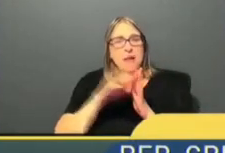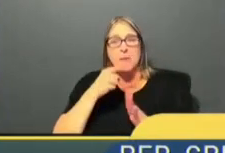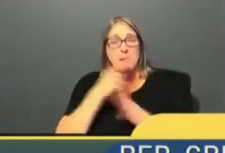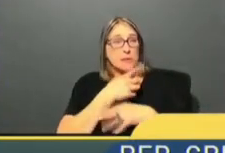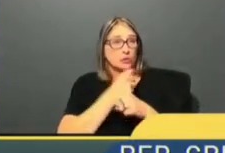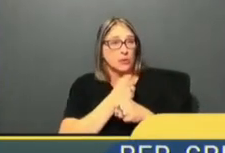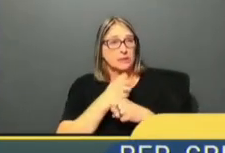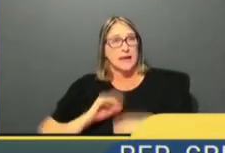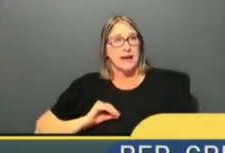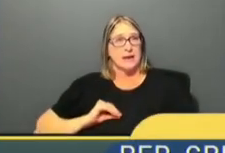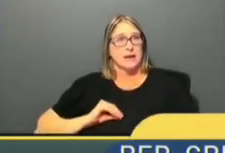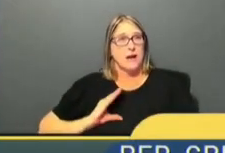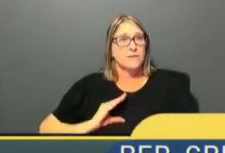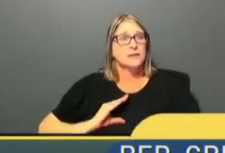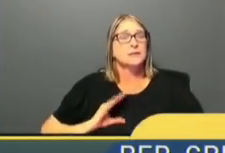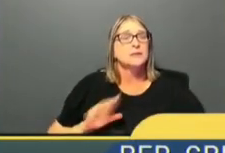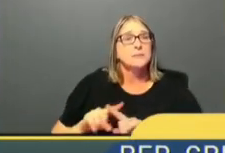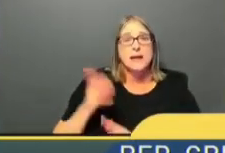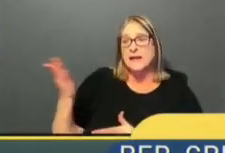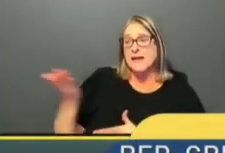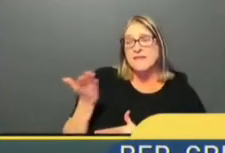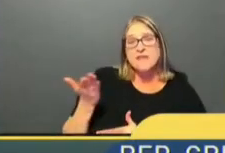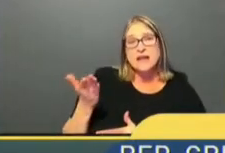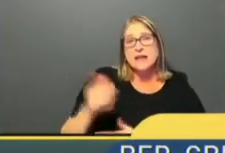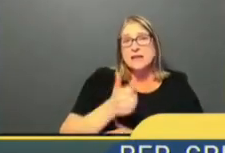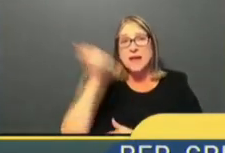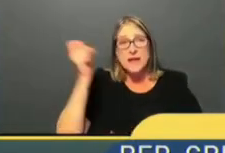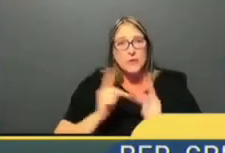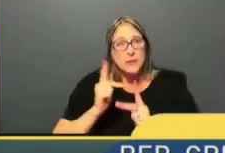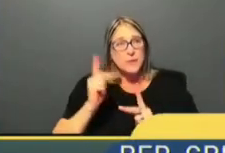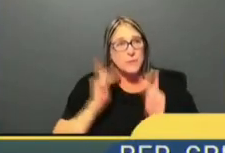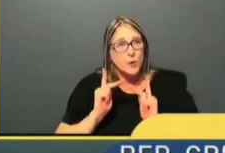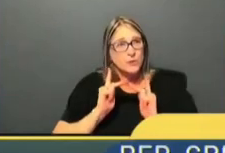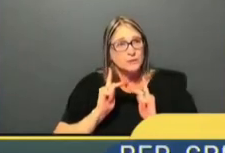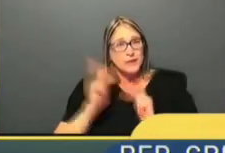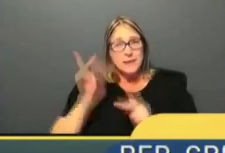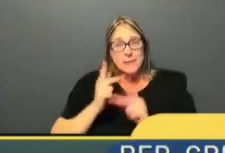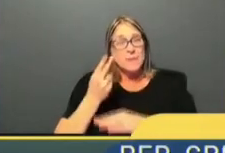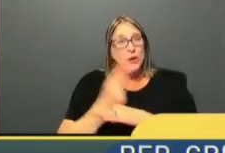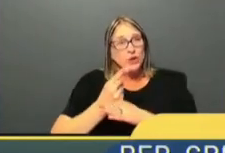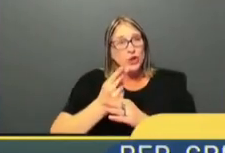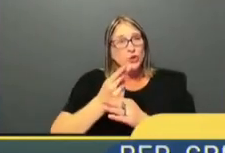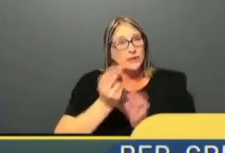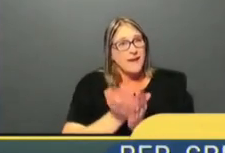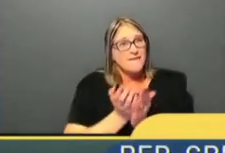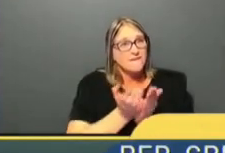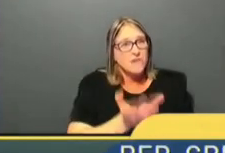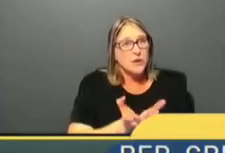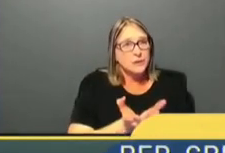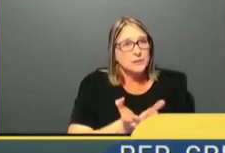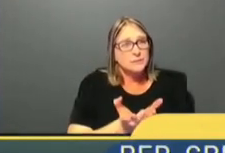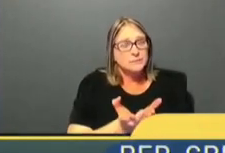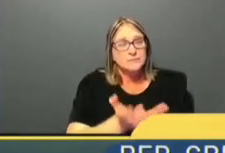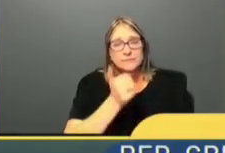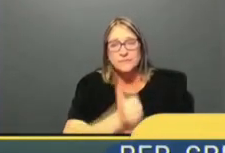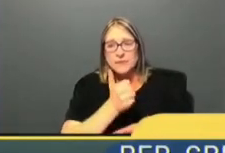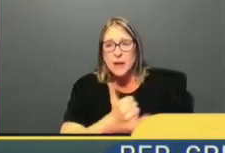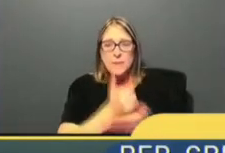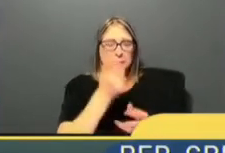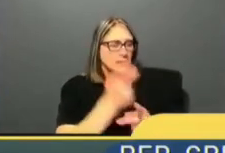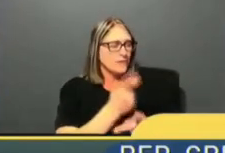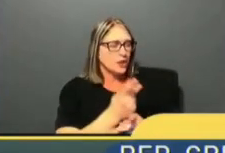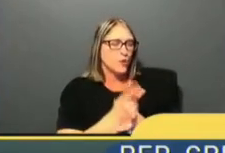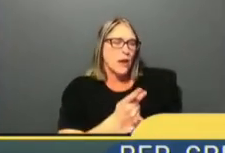by inviting our neighbors, the folks riding the ferries, to the table to be part of those solutions. That's the spirit behind this